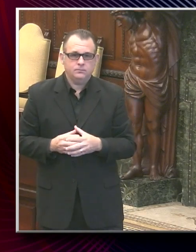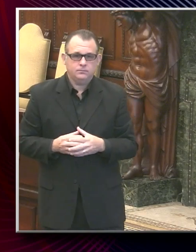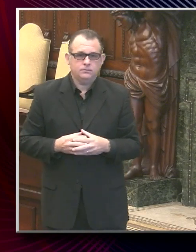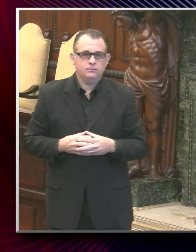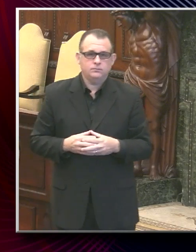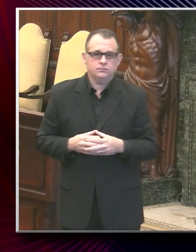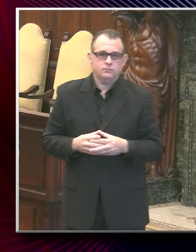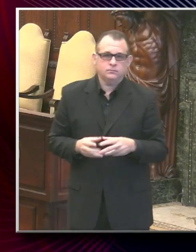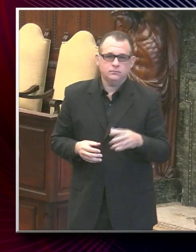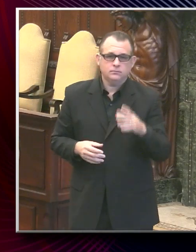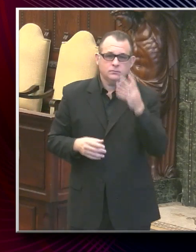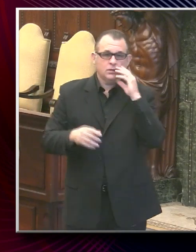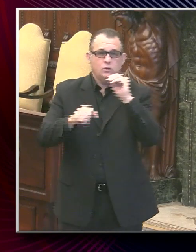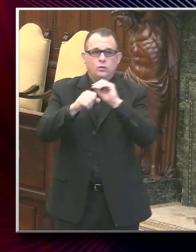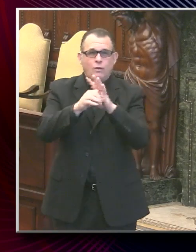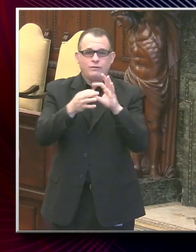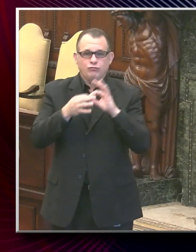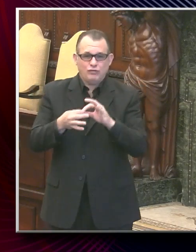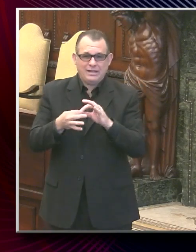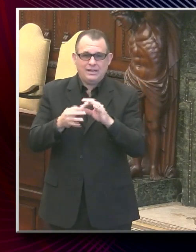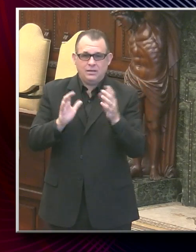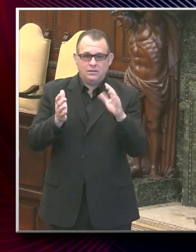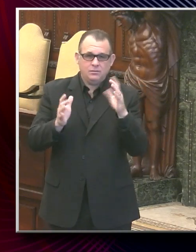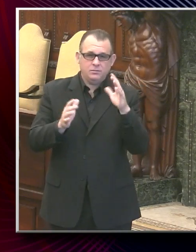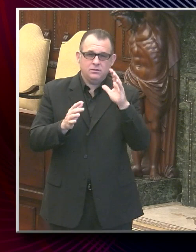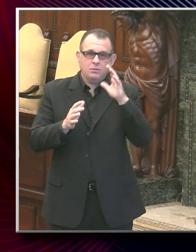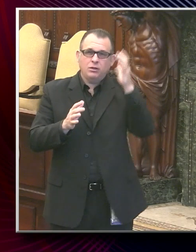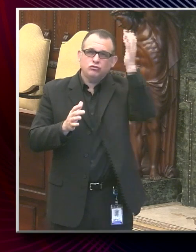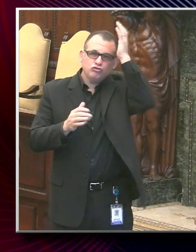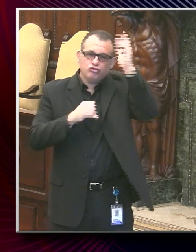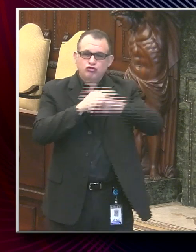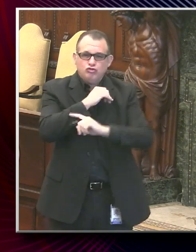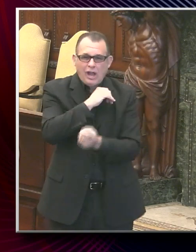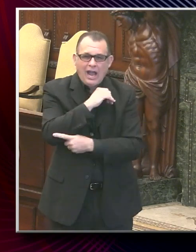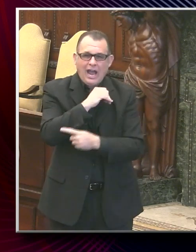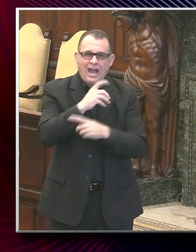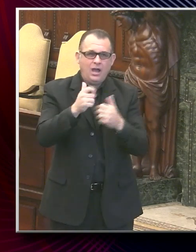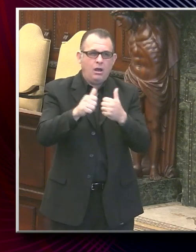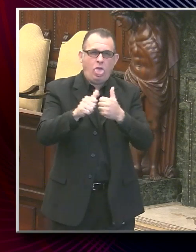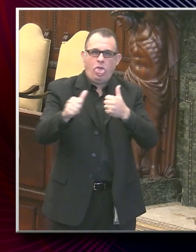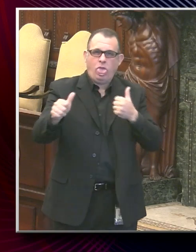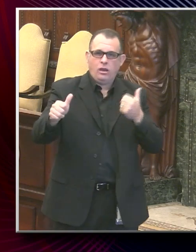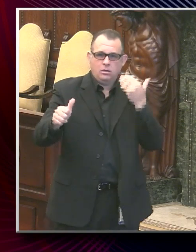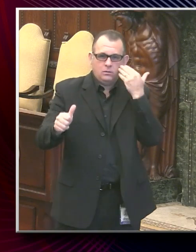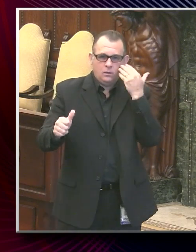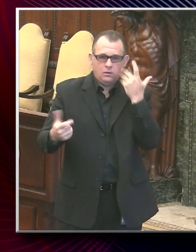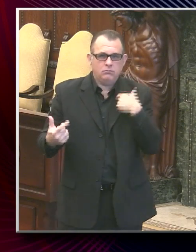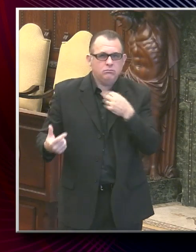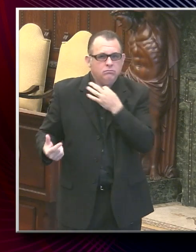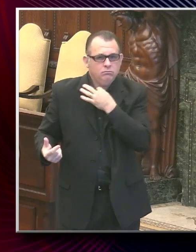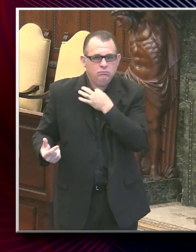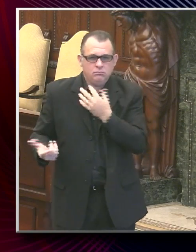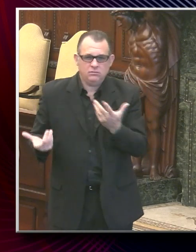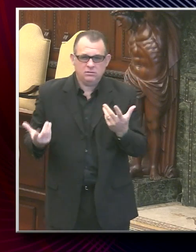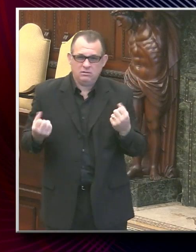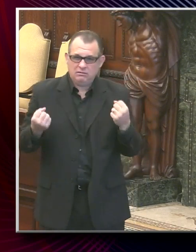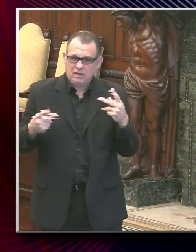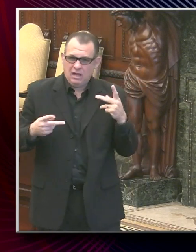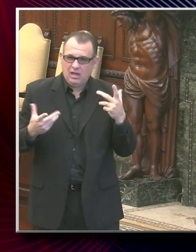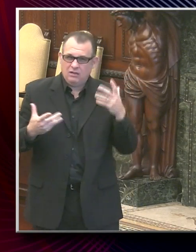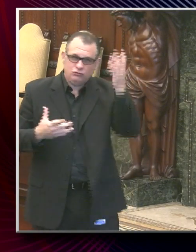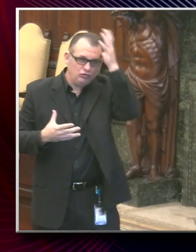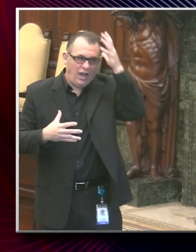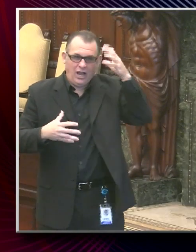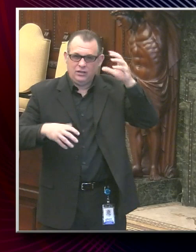It's COVID related, just about trash backups. If this question's okay, we're just wondering what's leading to all these backups and how